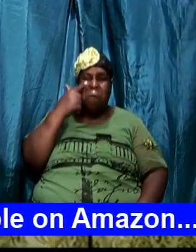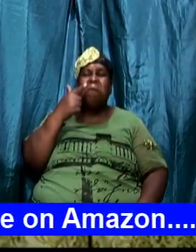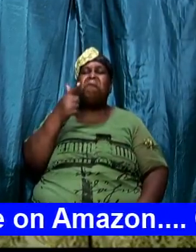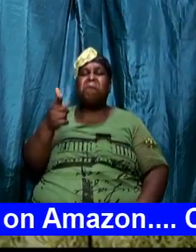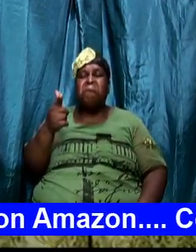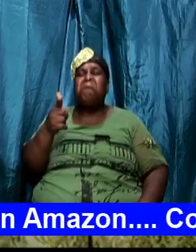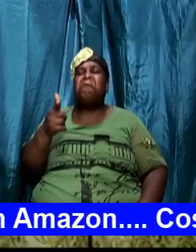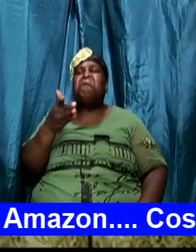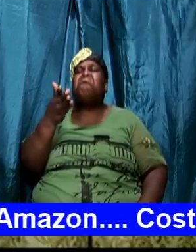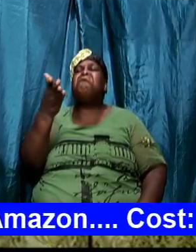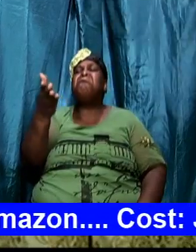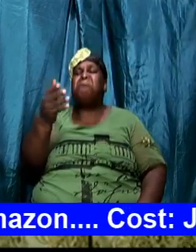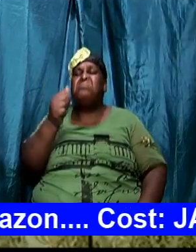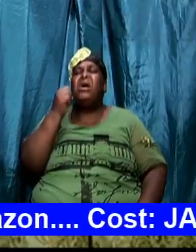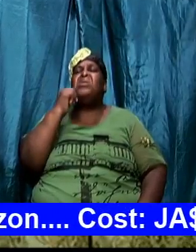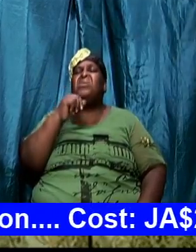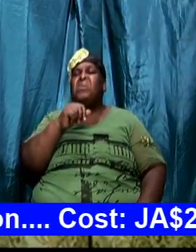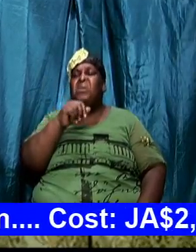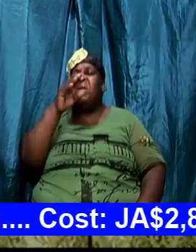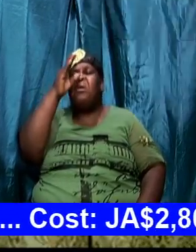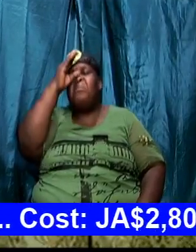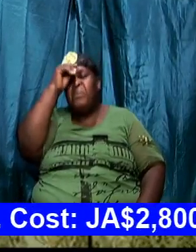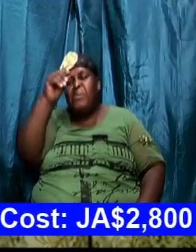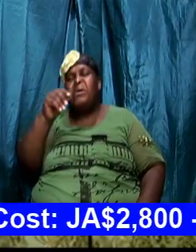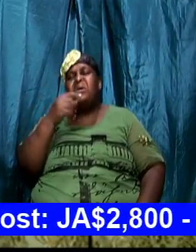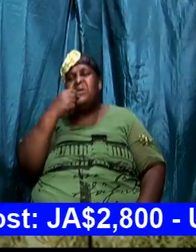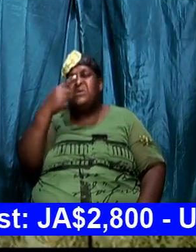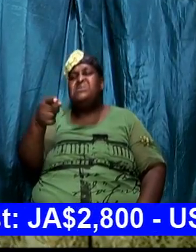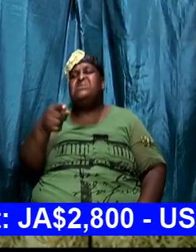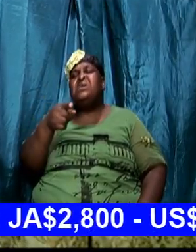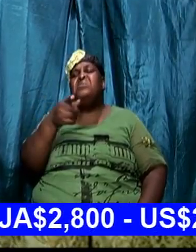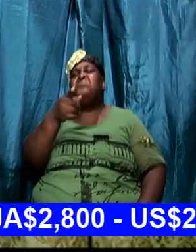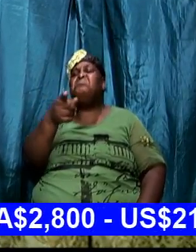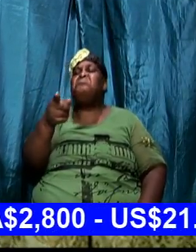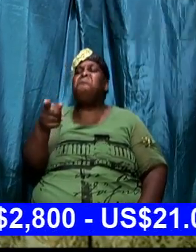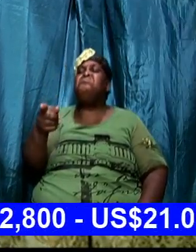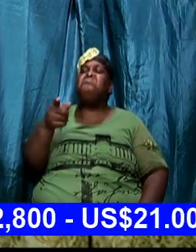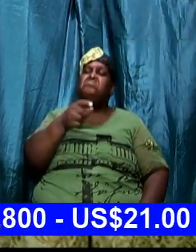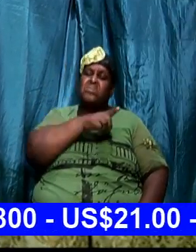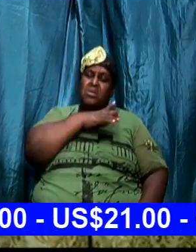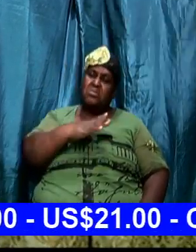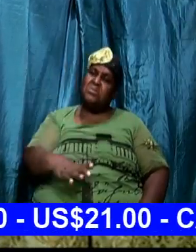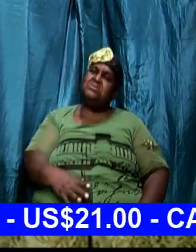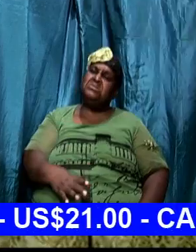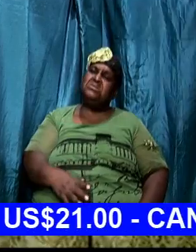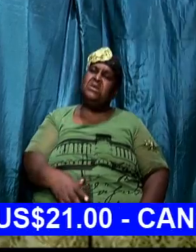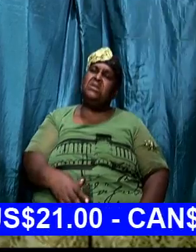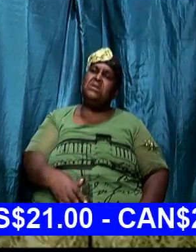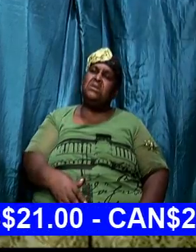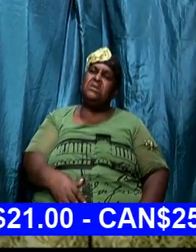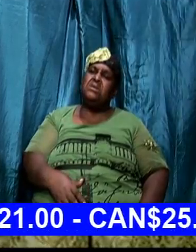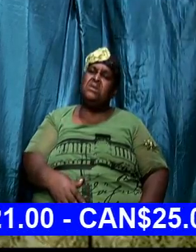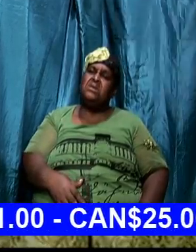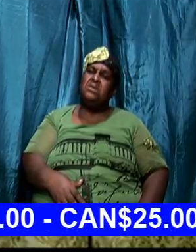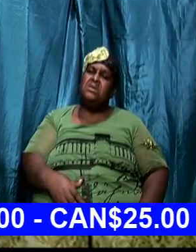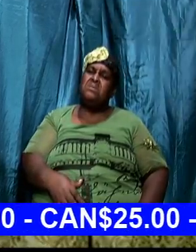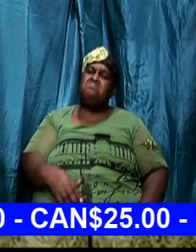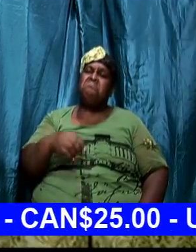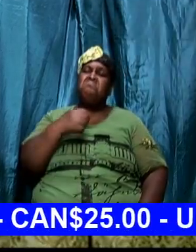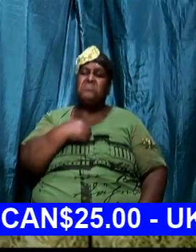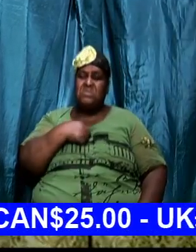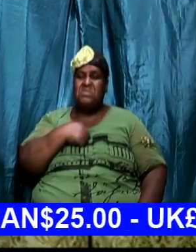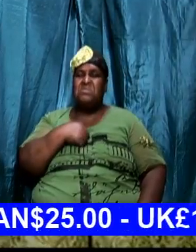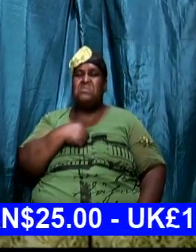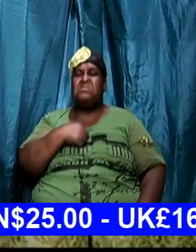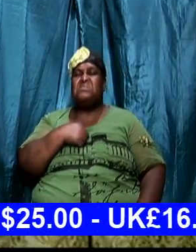that says that she's a Christian. Look at that guy that says that he's a Christian. I was with that one, and you